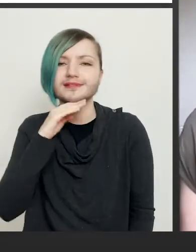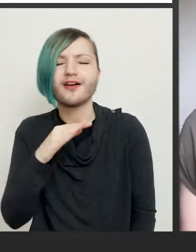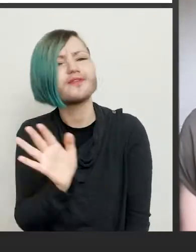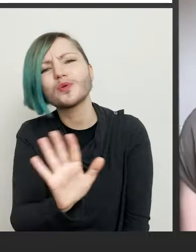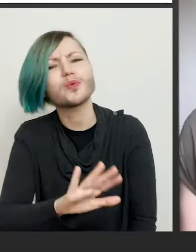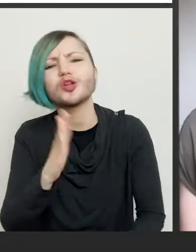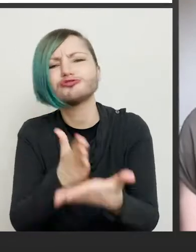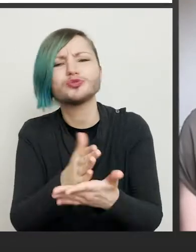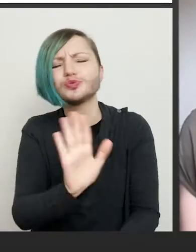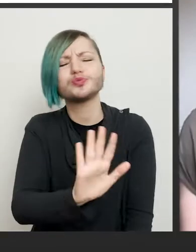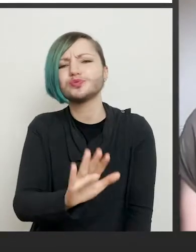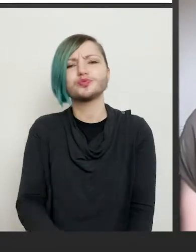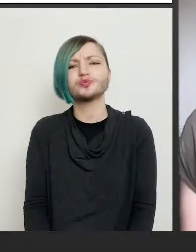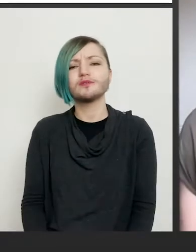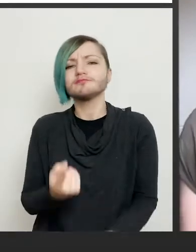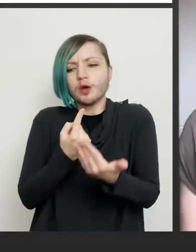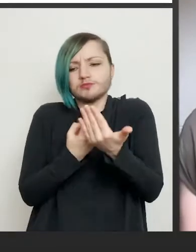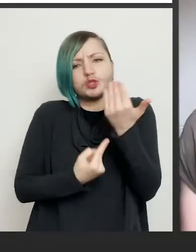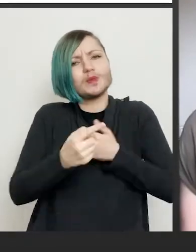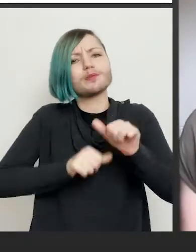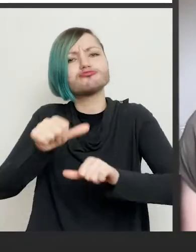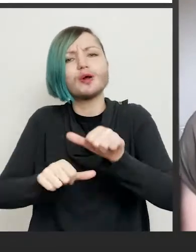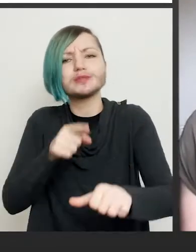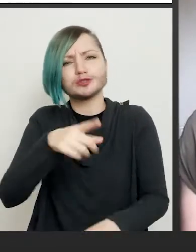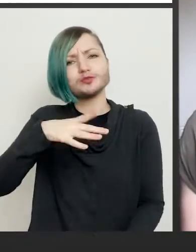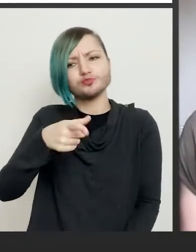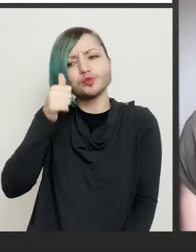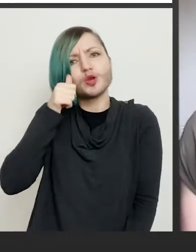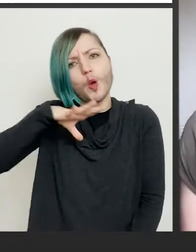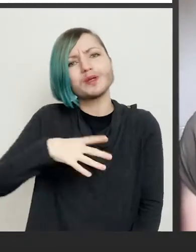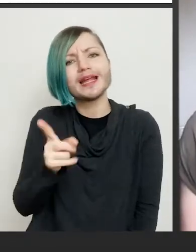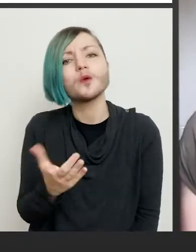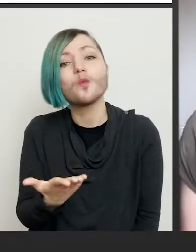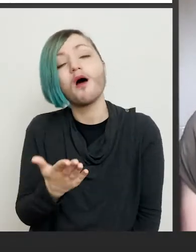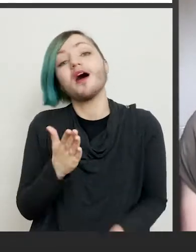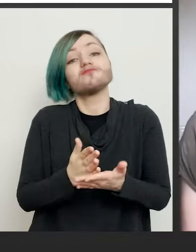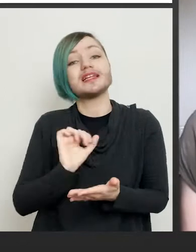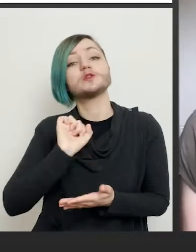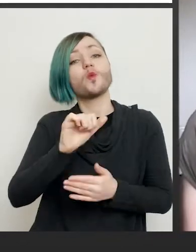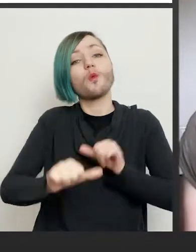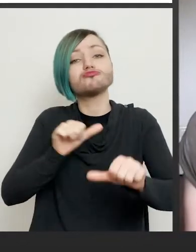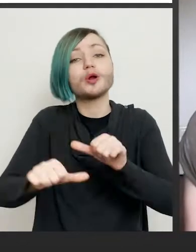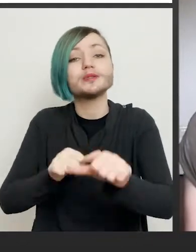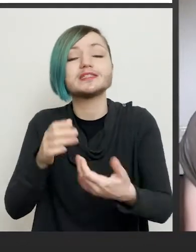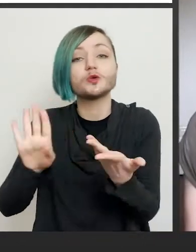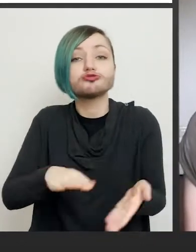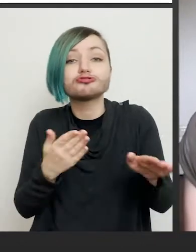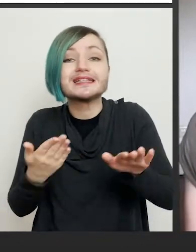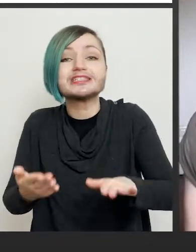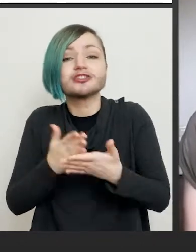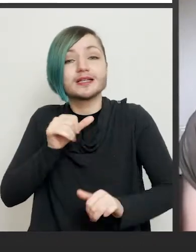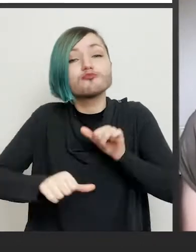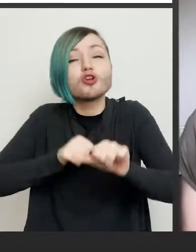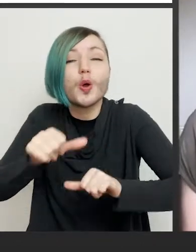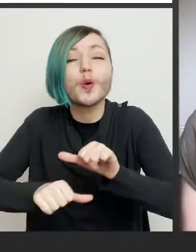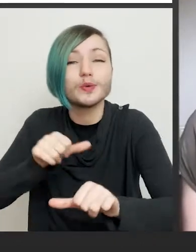know what it is, and what it is that you need. And it's also a process for you. So the idea of transition as being a